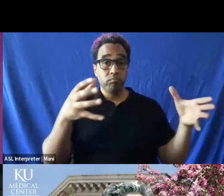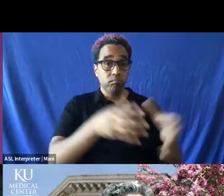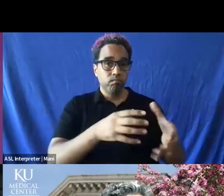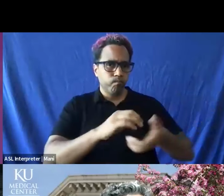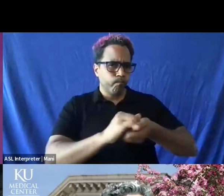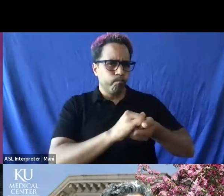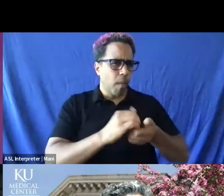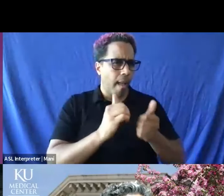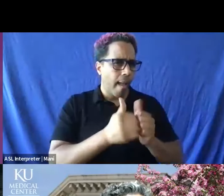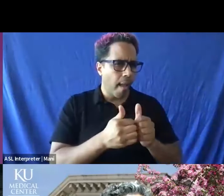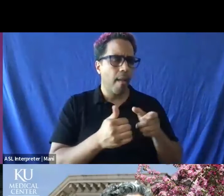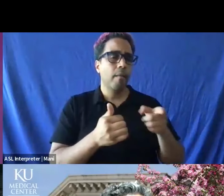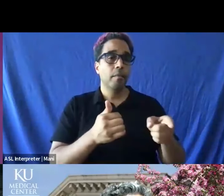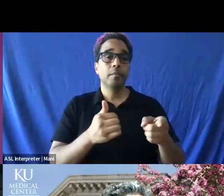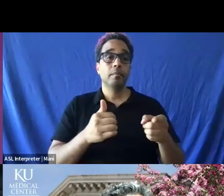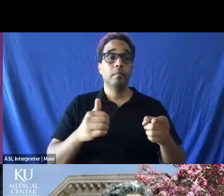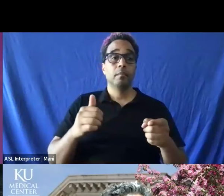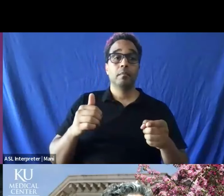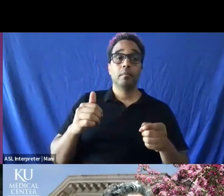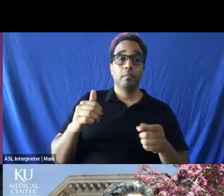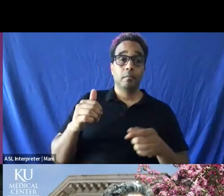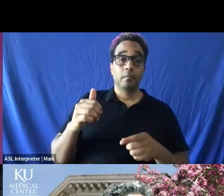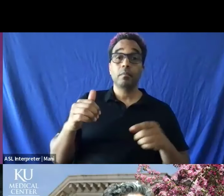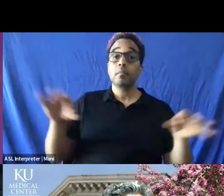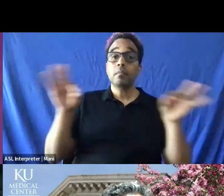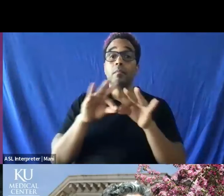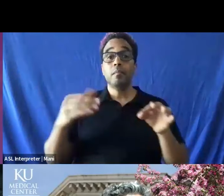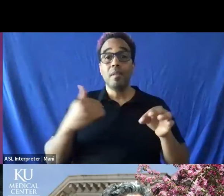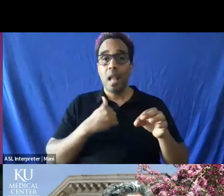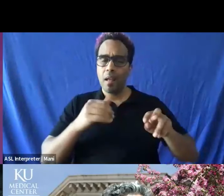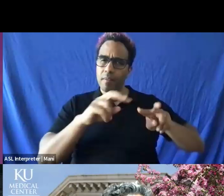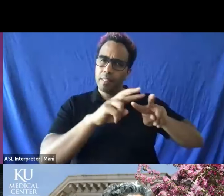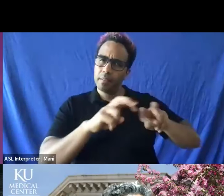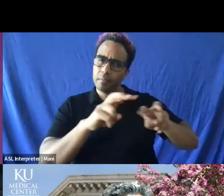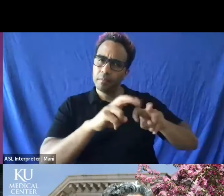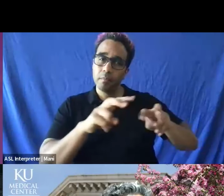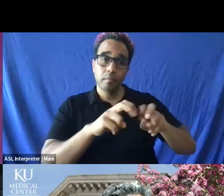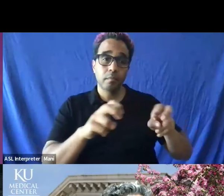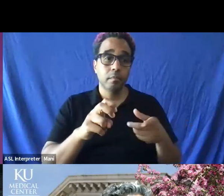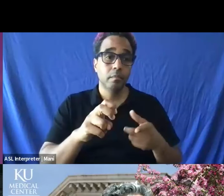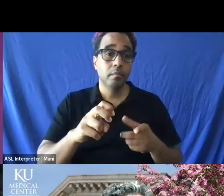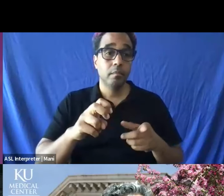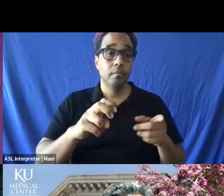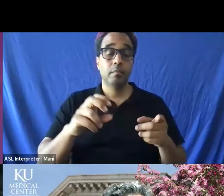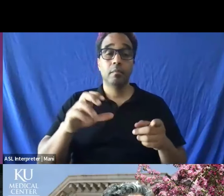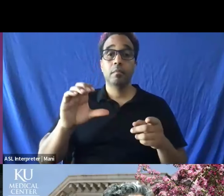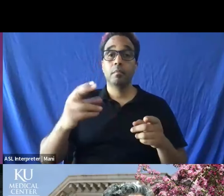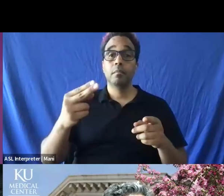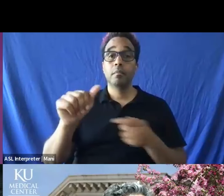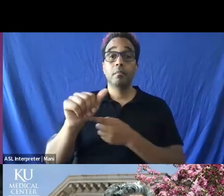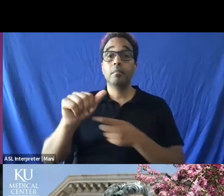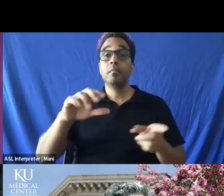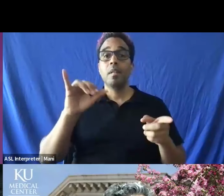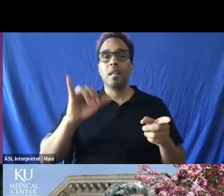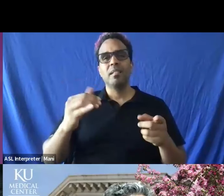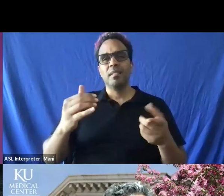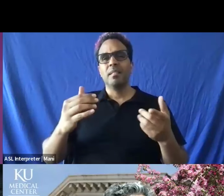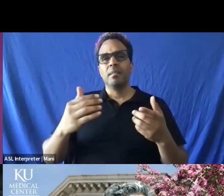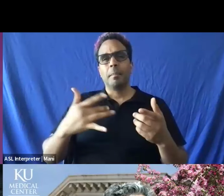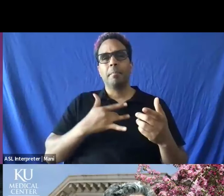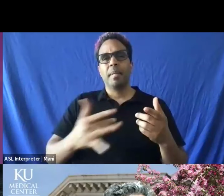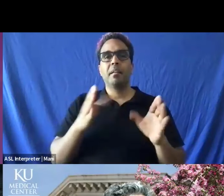that to have asset-based assessments in any way, even though CHNA is sort of a deficit-based program. So